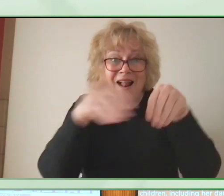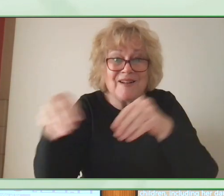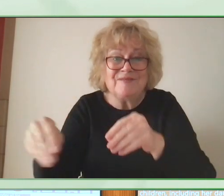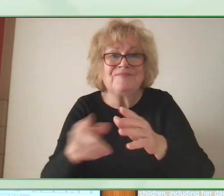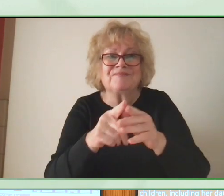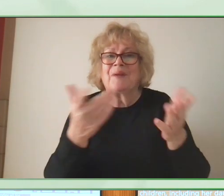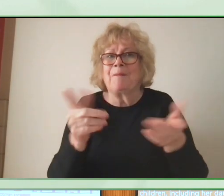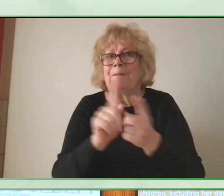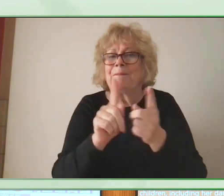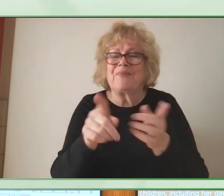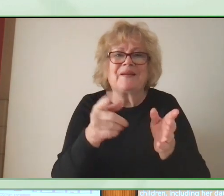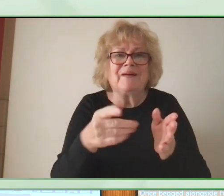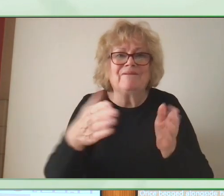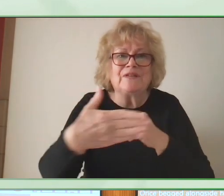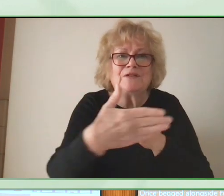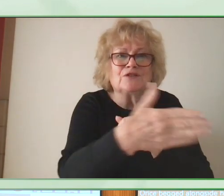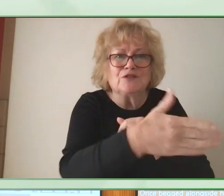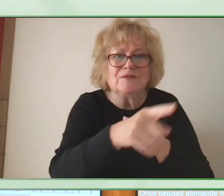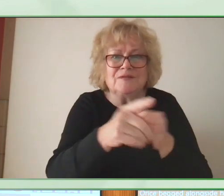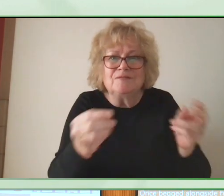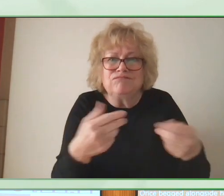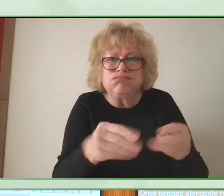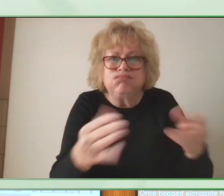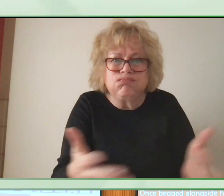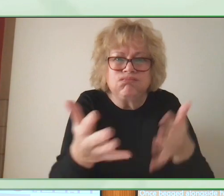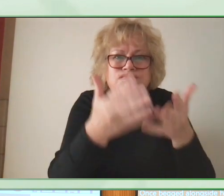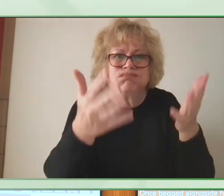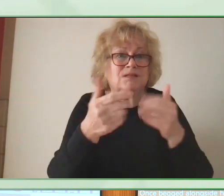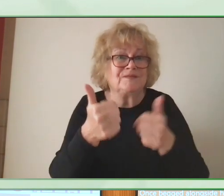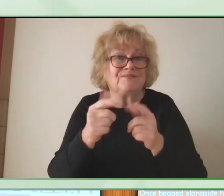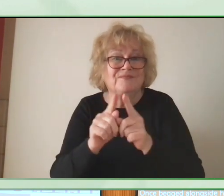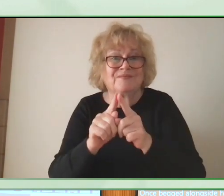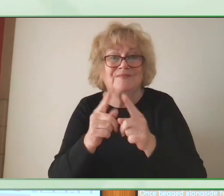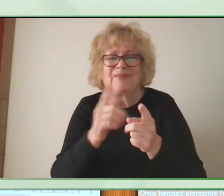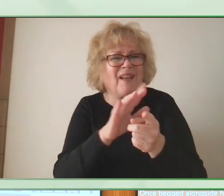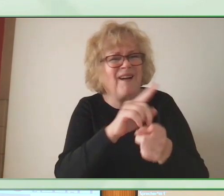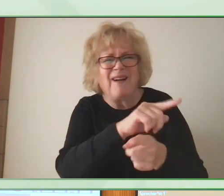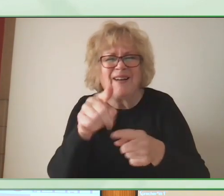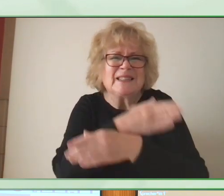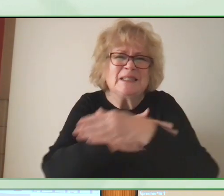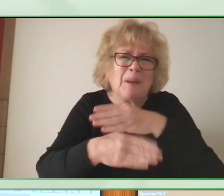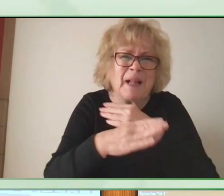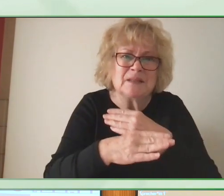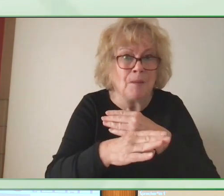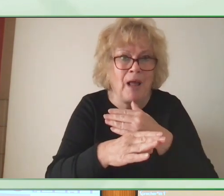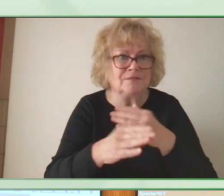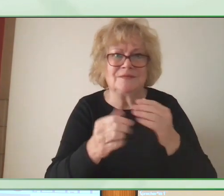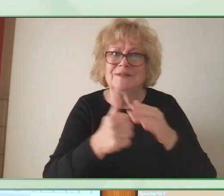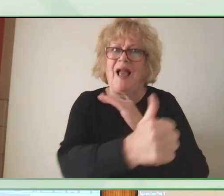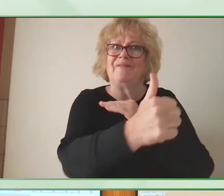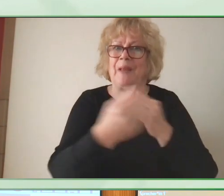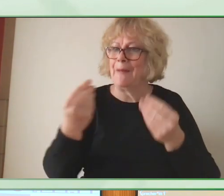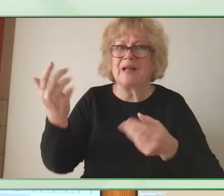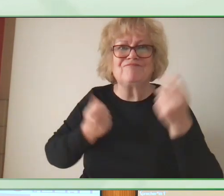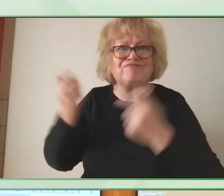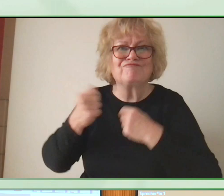So this story aims to demonstrate that ability is not solely physical. It can be mental, motivational, or simply